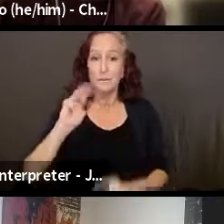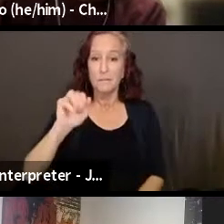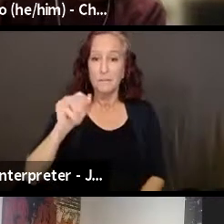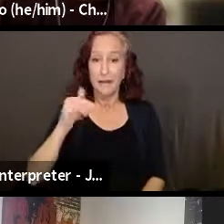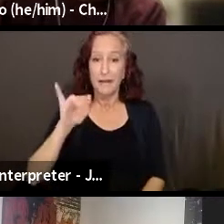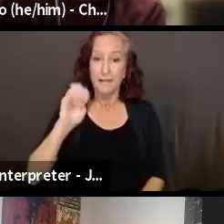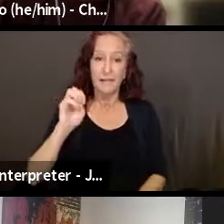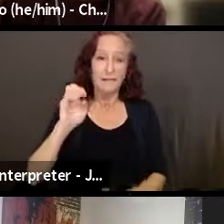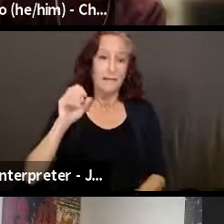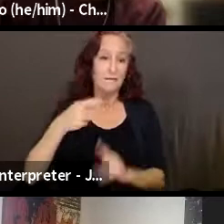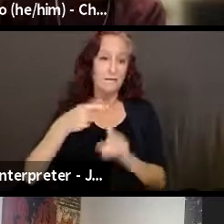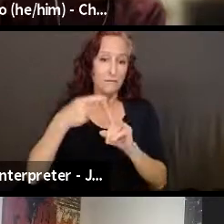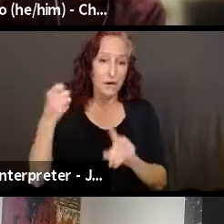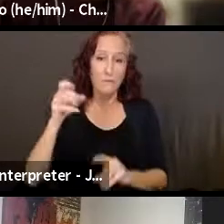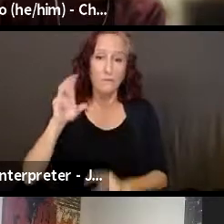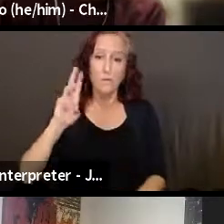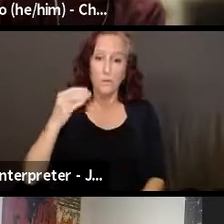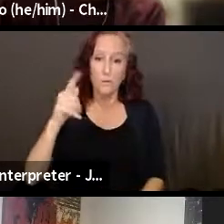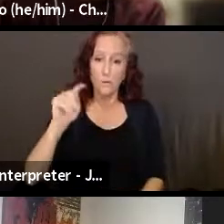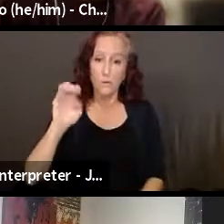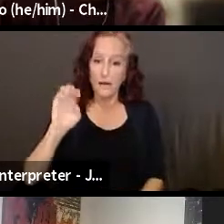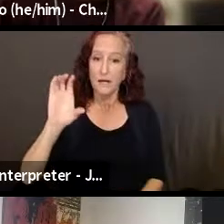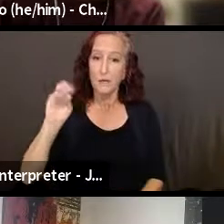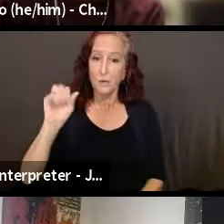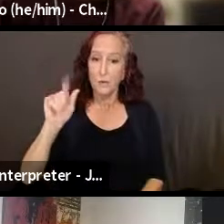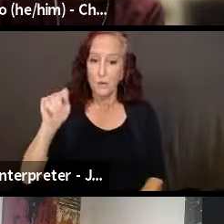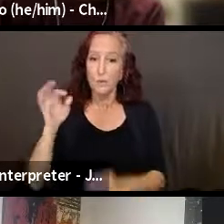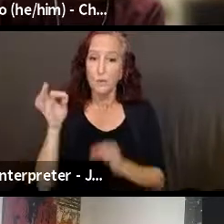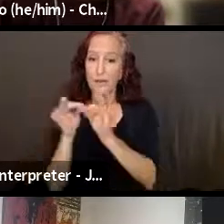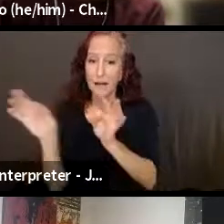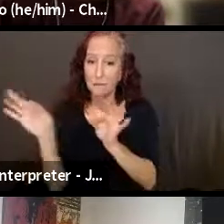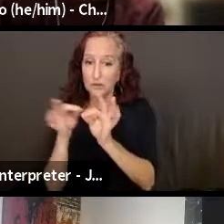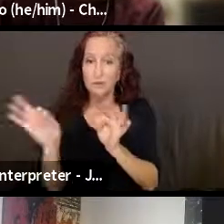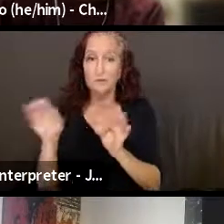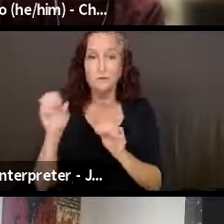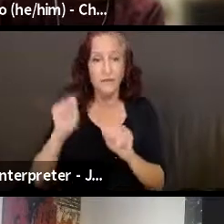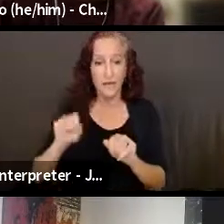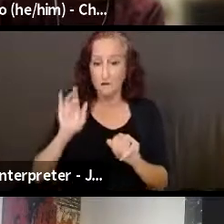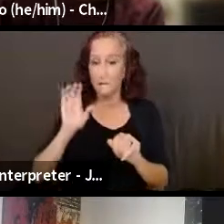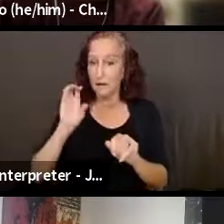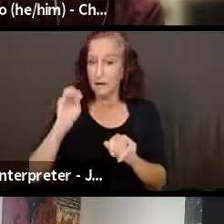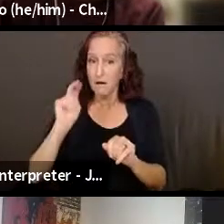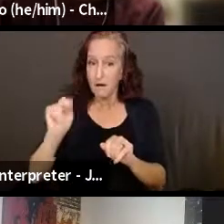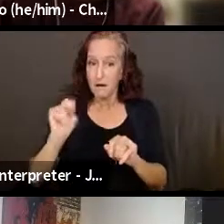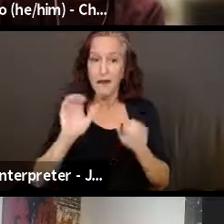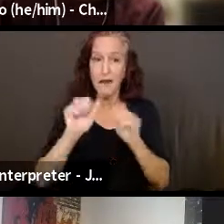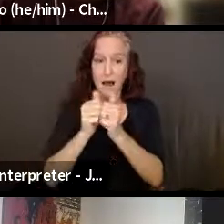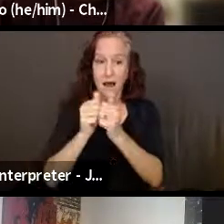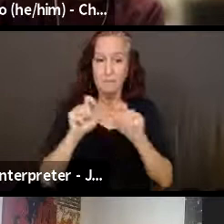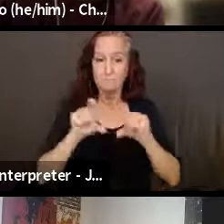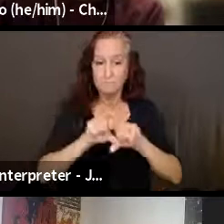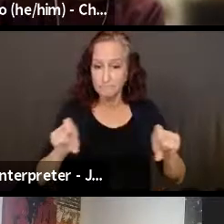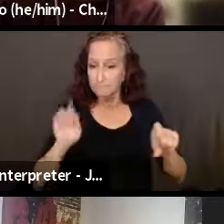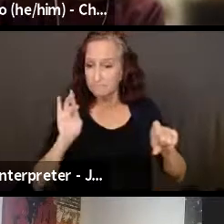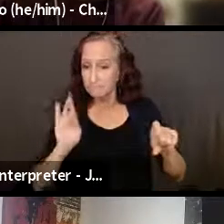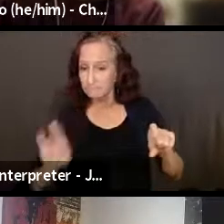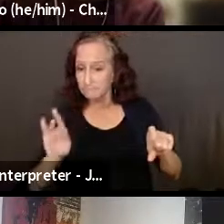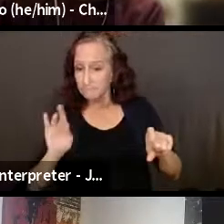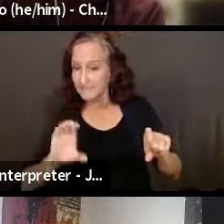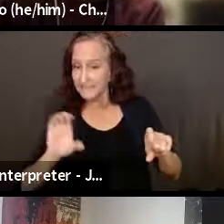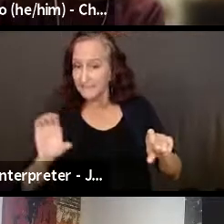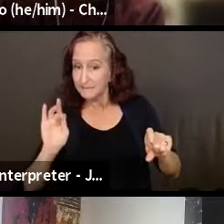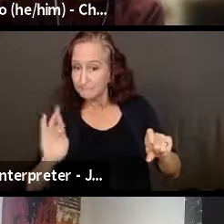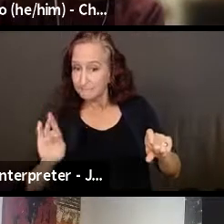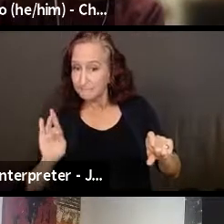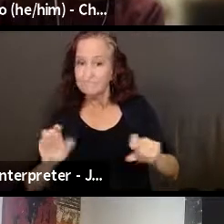of White Coat Captioning, and you can turn on your captioning by clicking on the closed caption button at